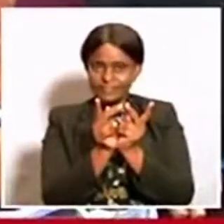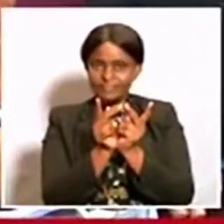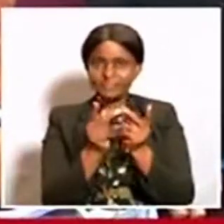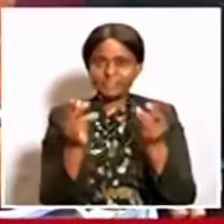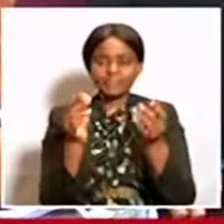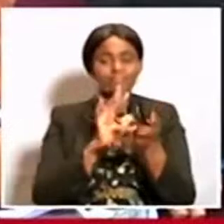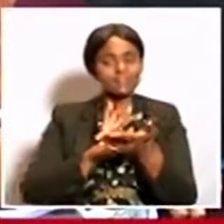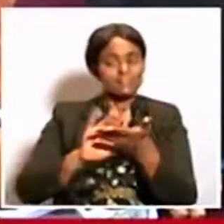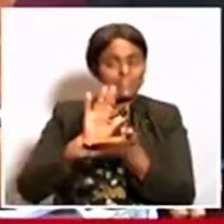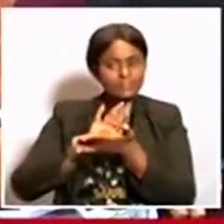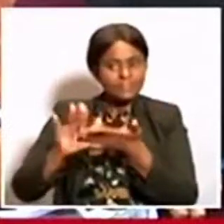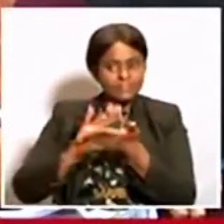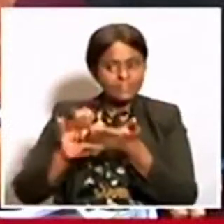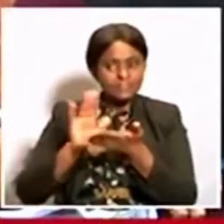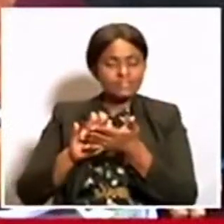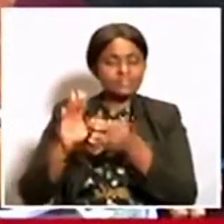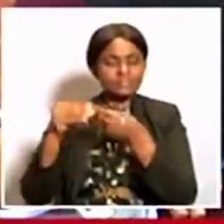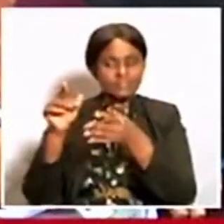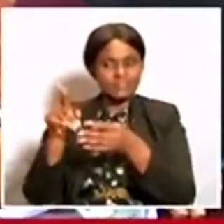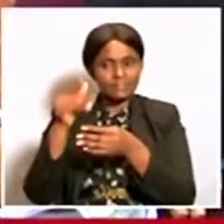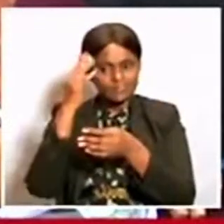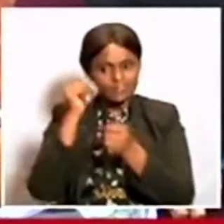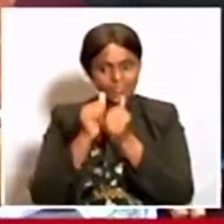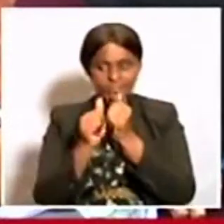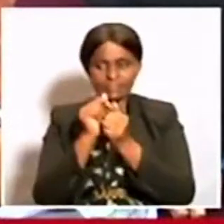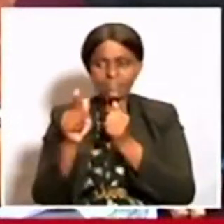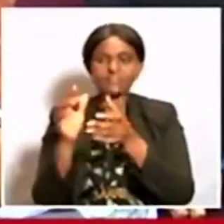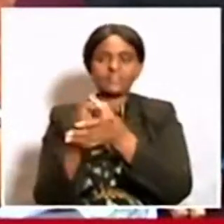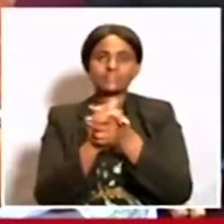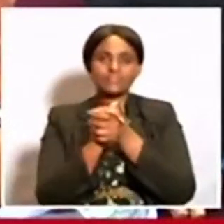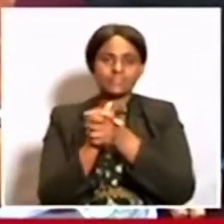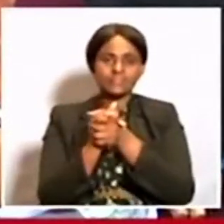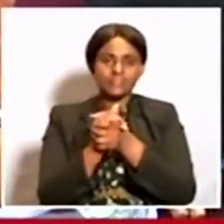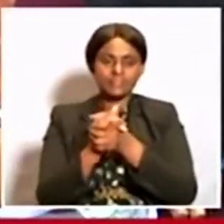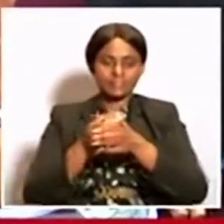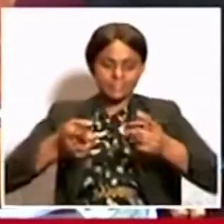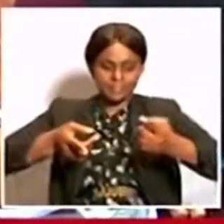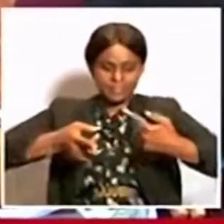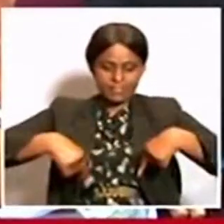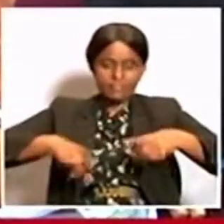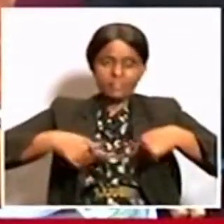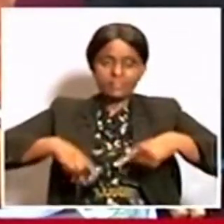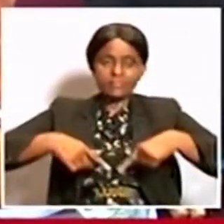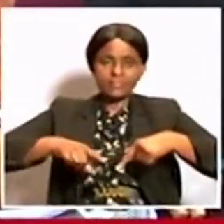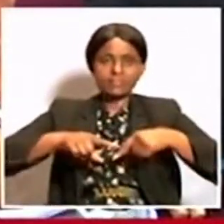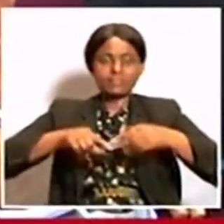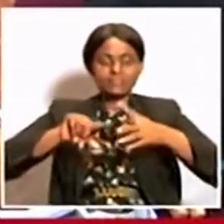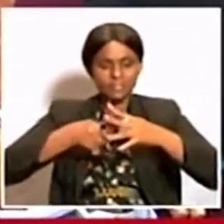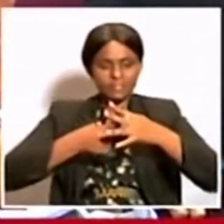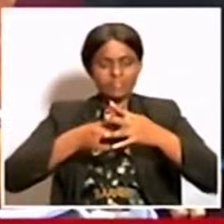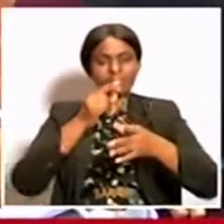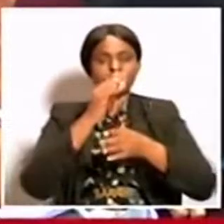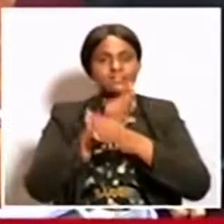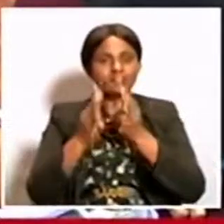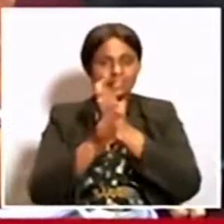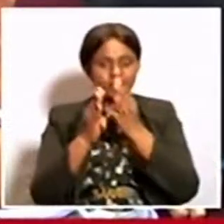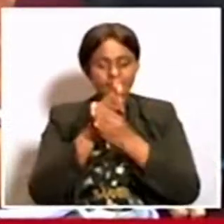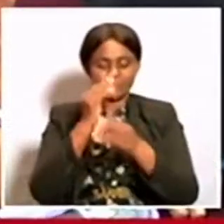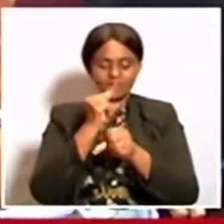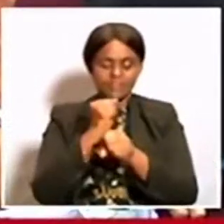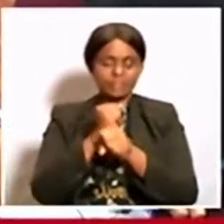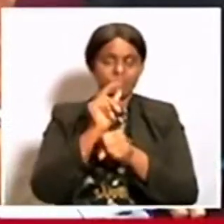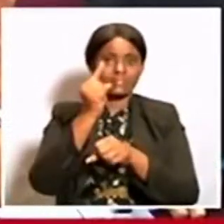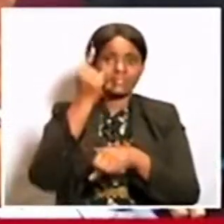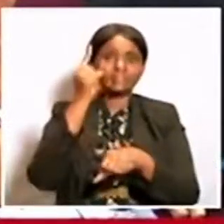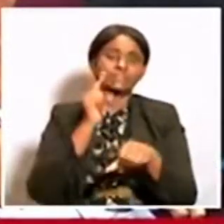was exercised as this was a cooperative based locally, venturing into major construction works for the first